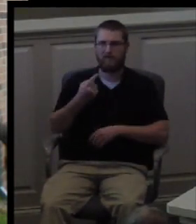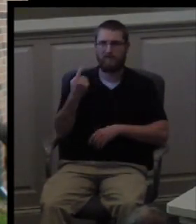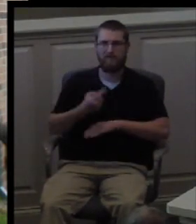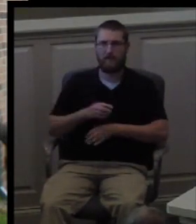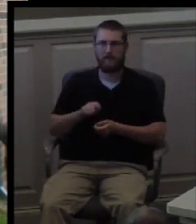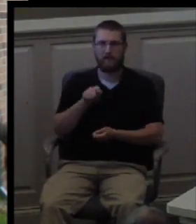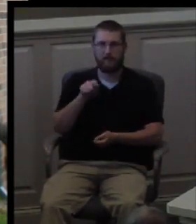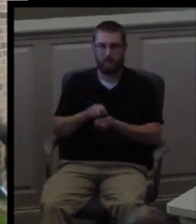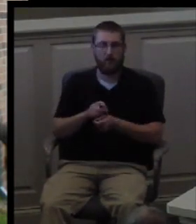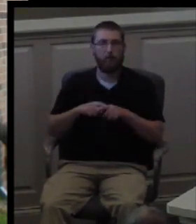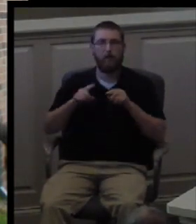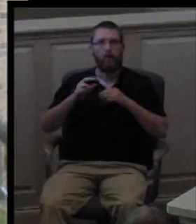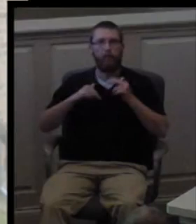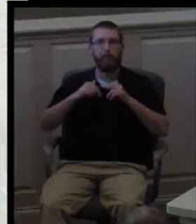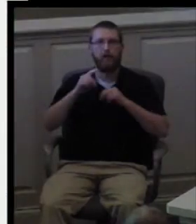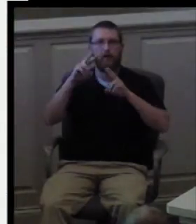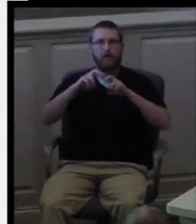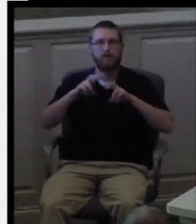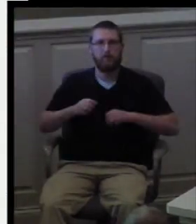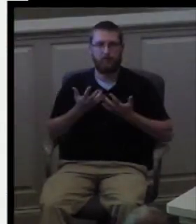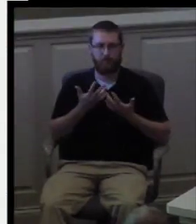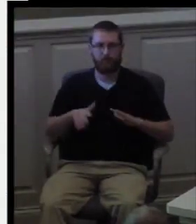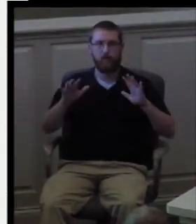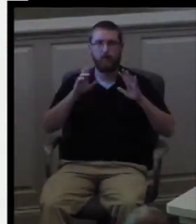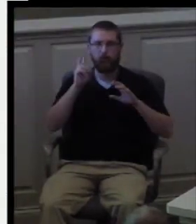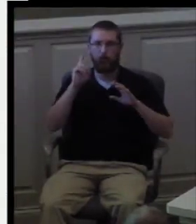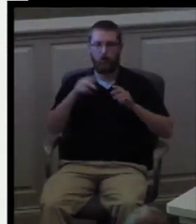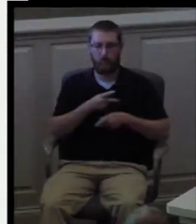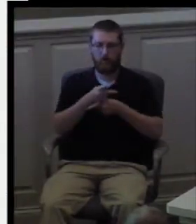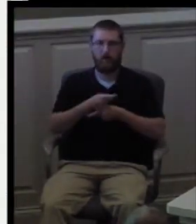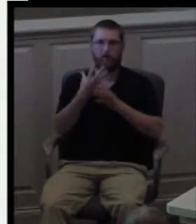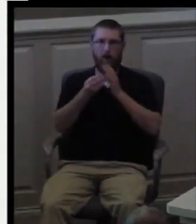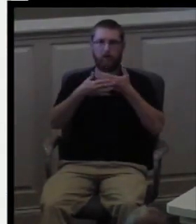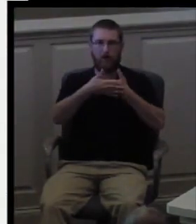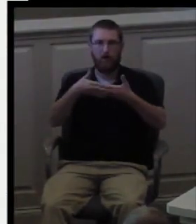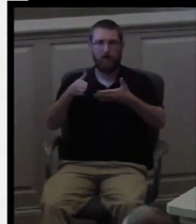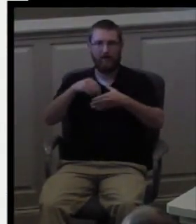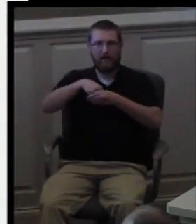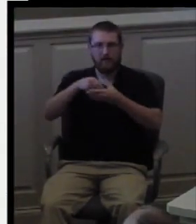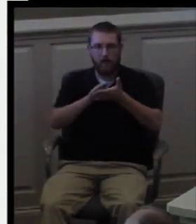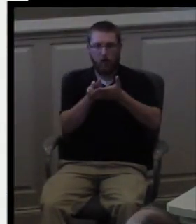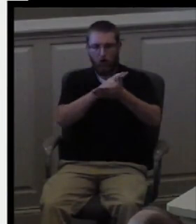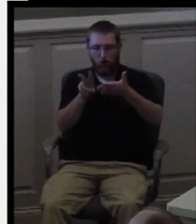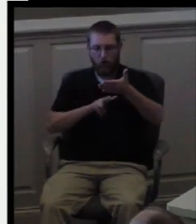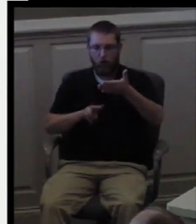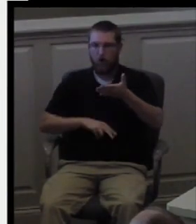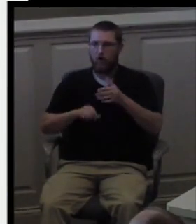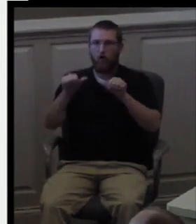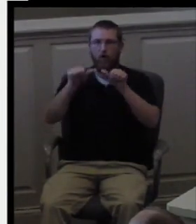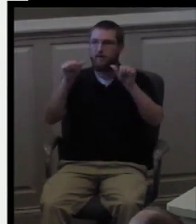building assessment. We looked carefully at the exterior, interior, the